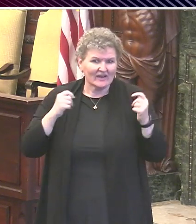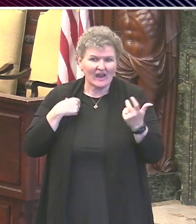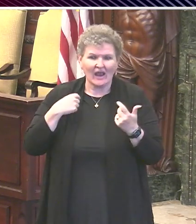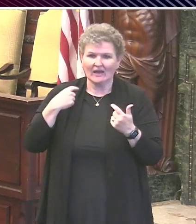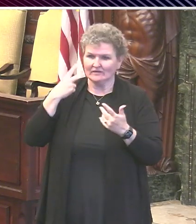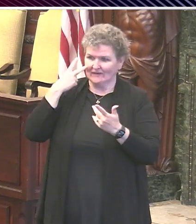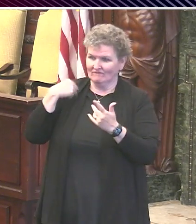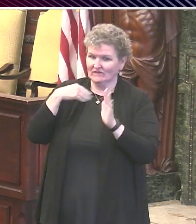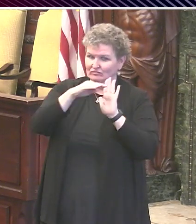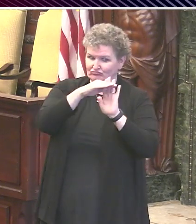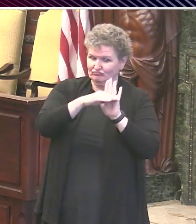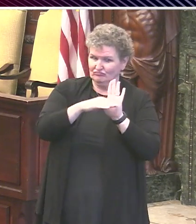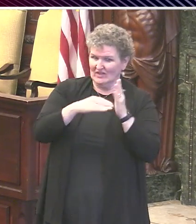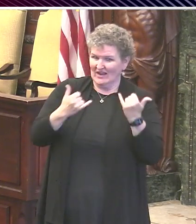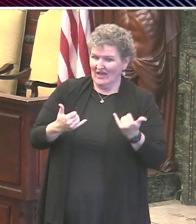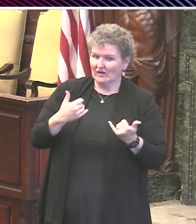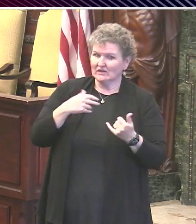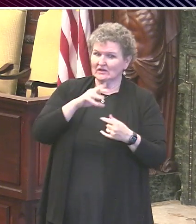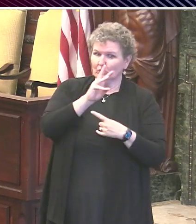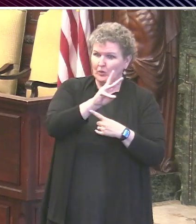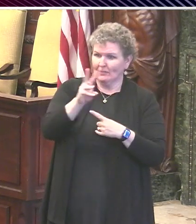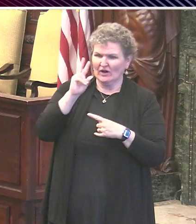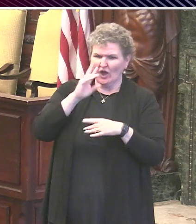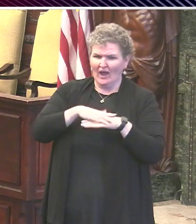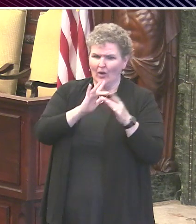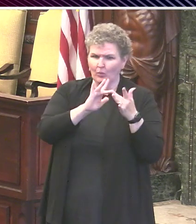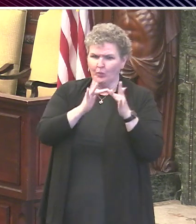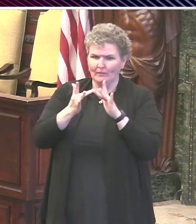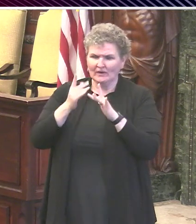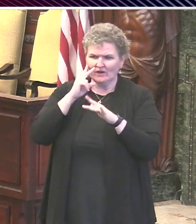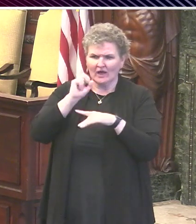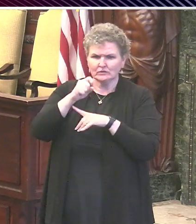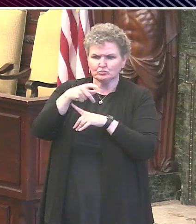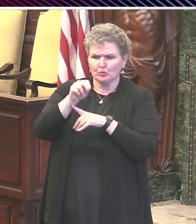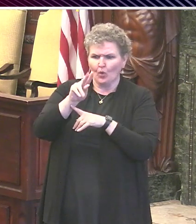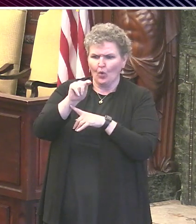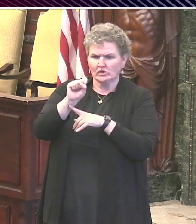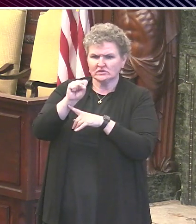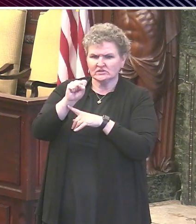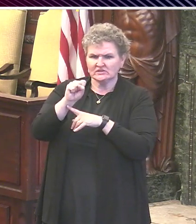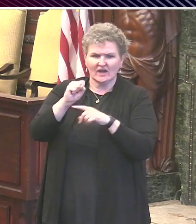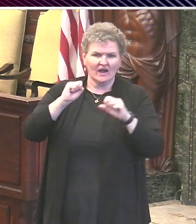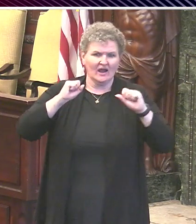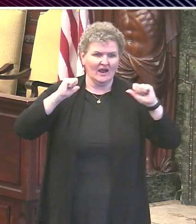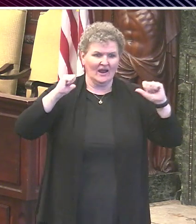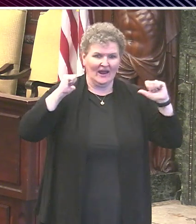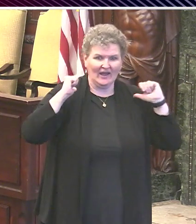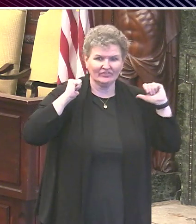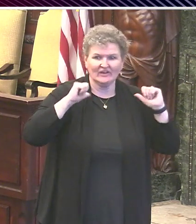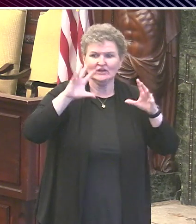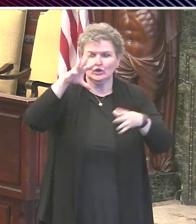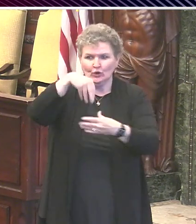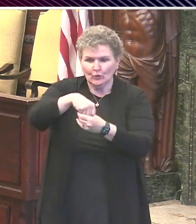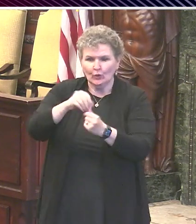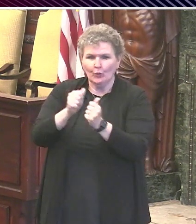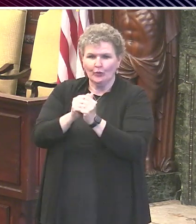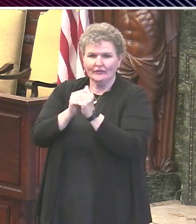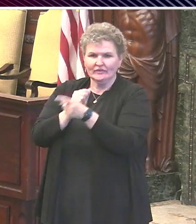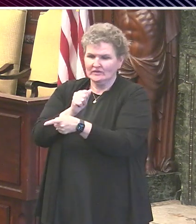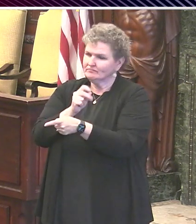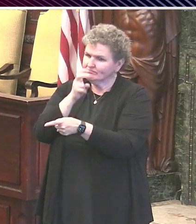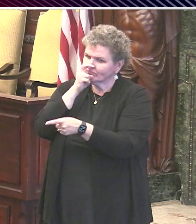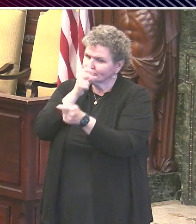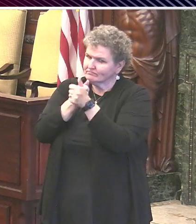our website about outdoor sports and exercise that includes some pretty strict limits on how that